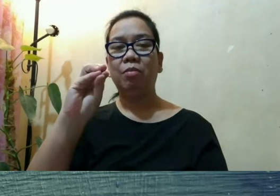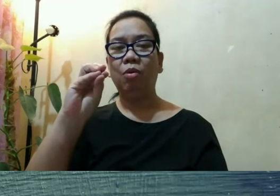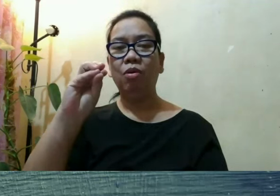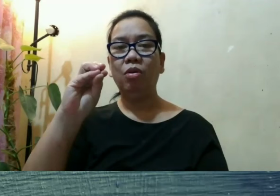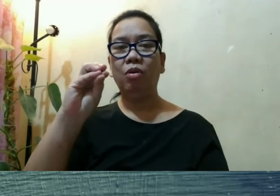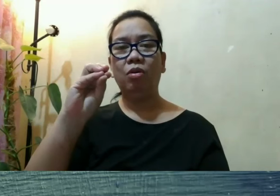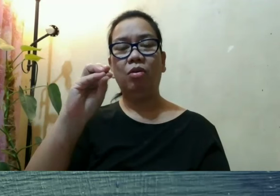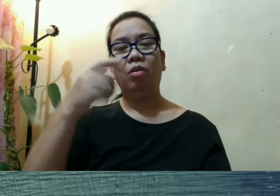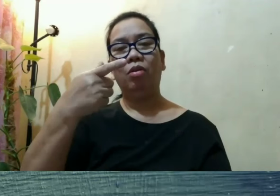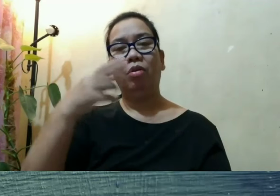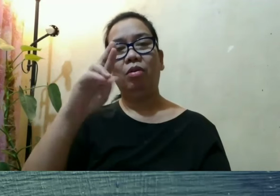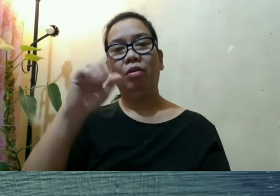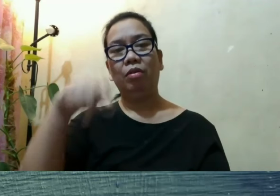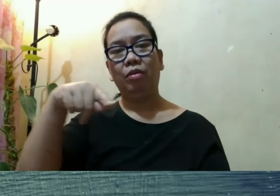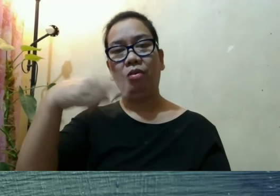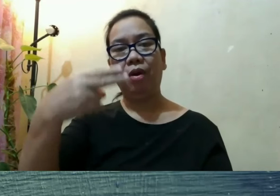seismograph.